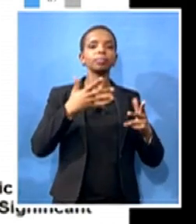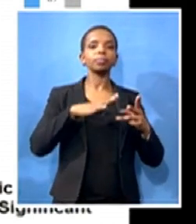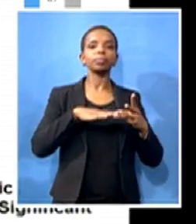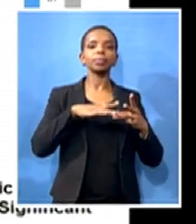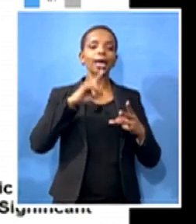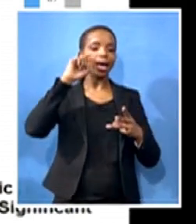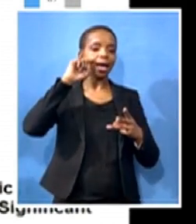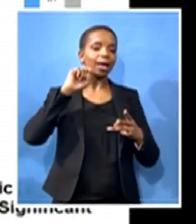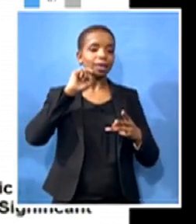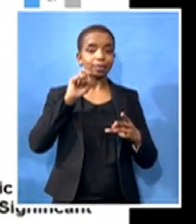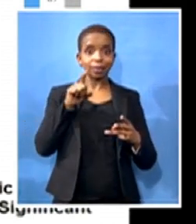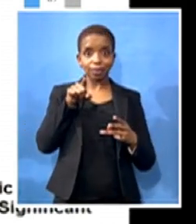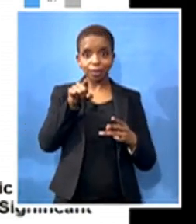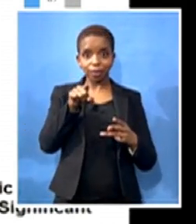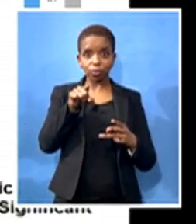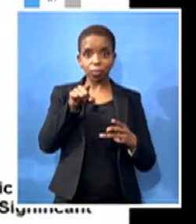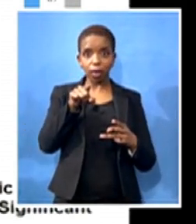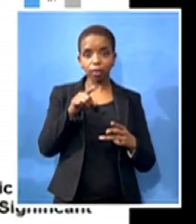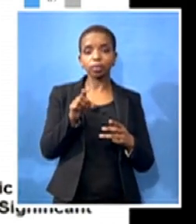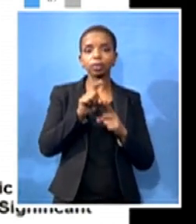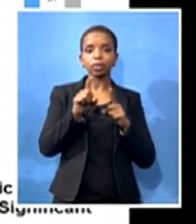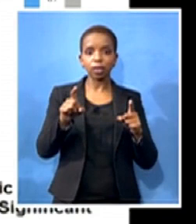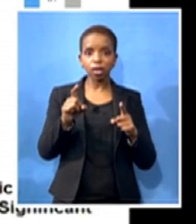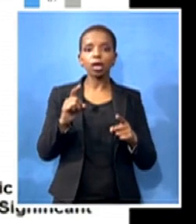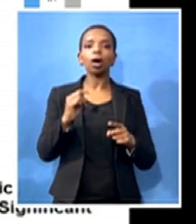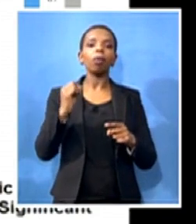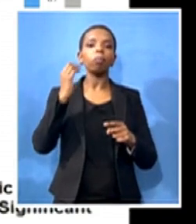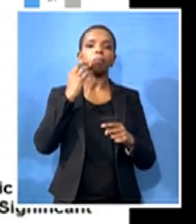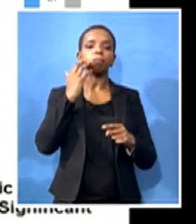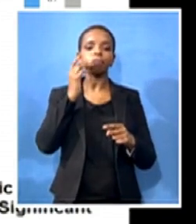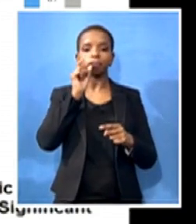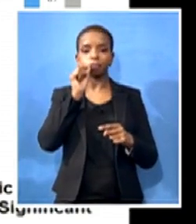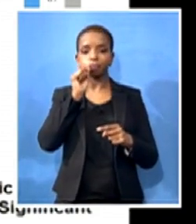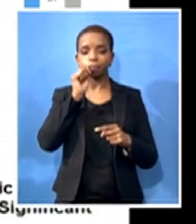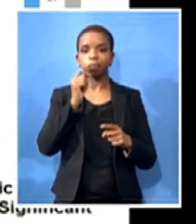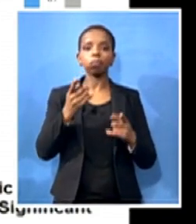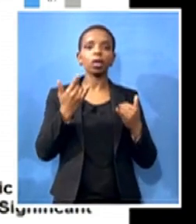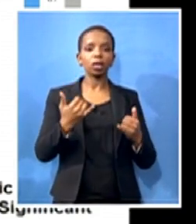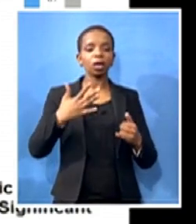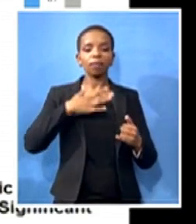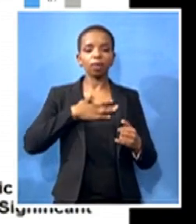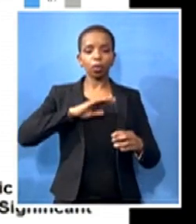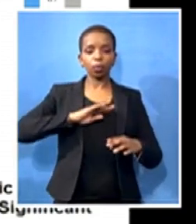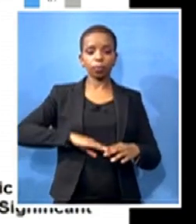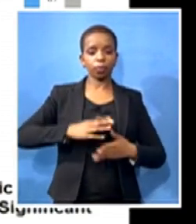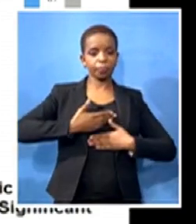men who seem to be becoming more dissatisfied, but don't quote me on